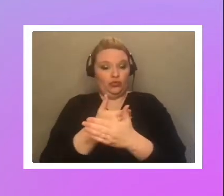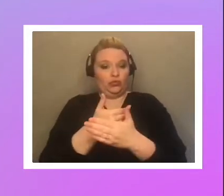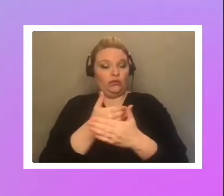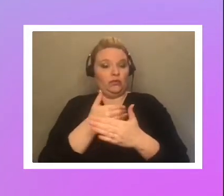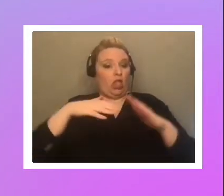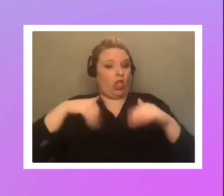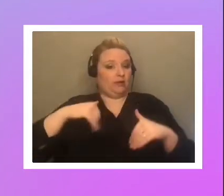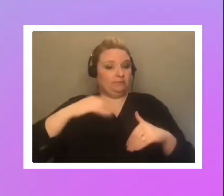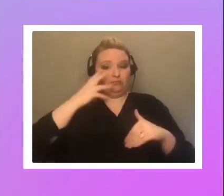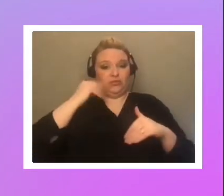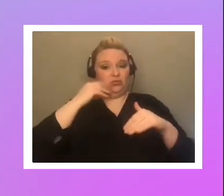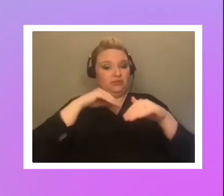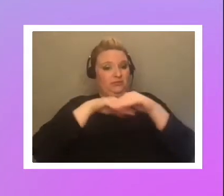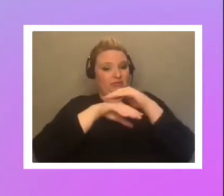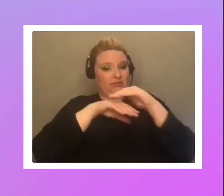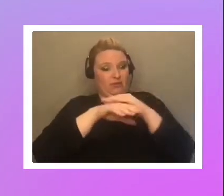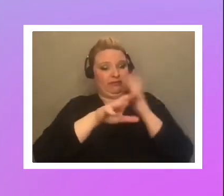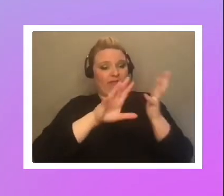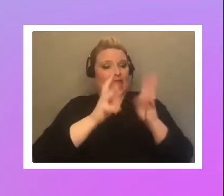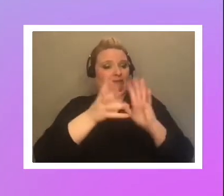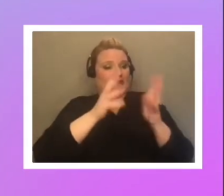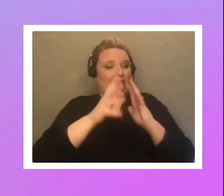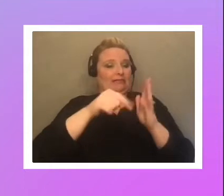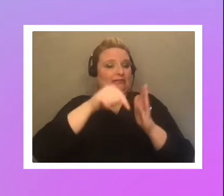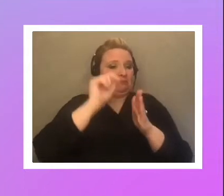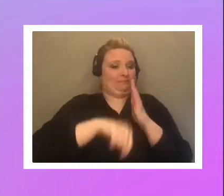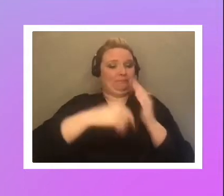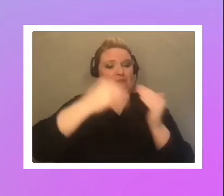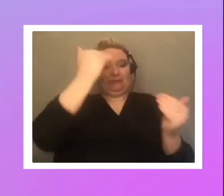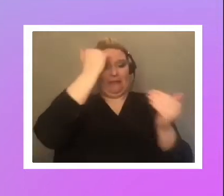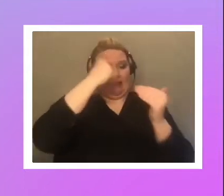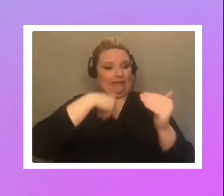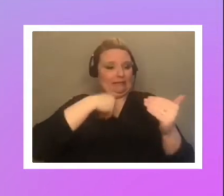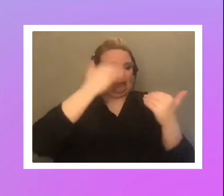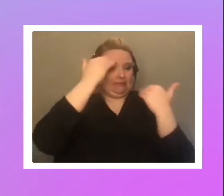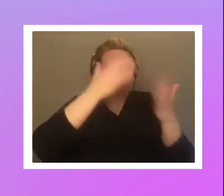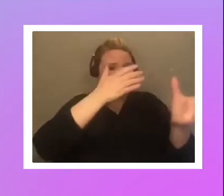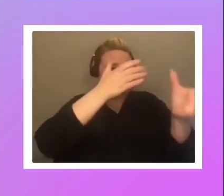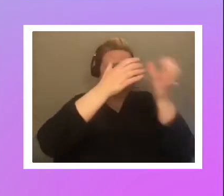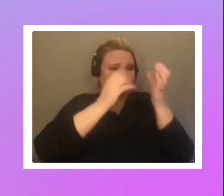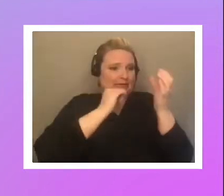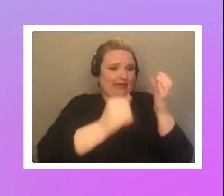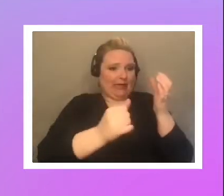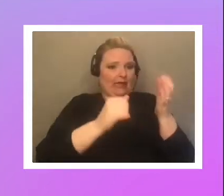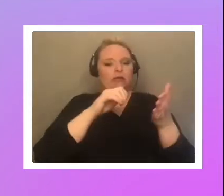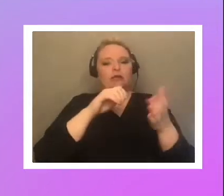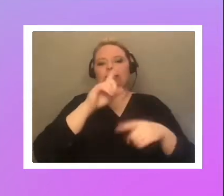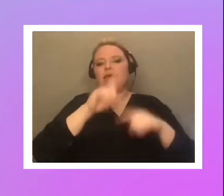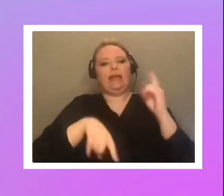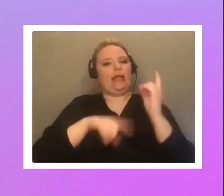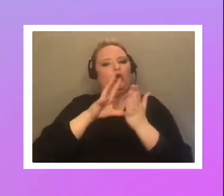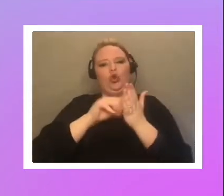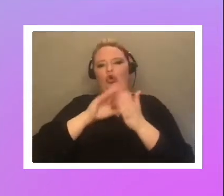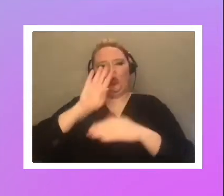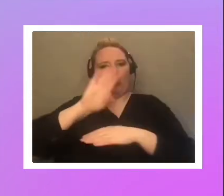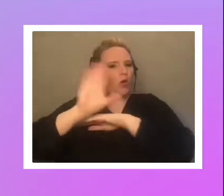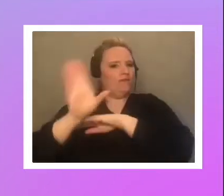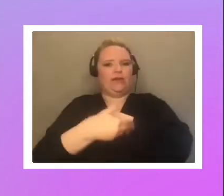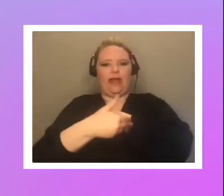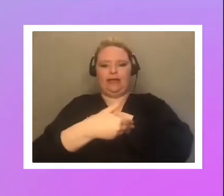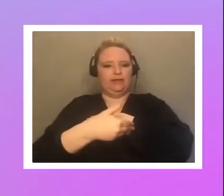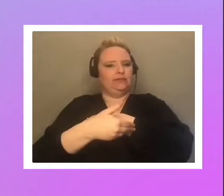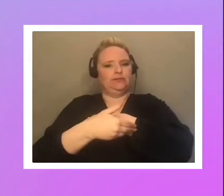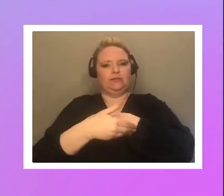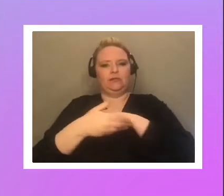accessibility and you don't have that depth of knowledge, it's not really something that you can learn overnight with